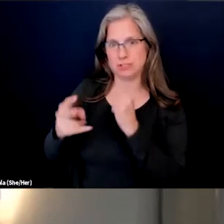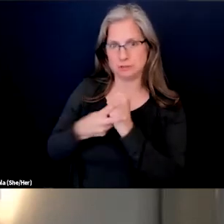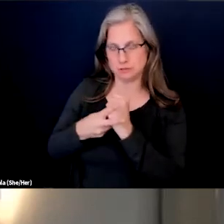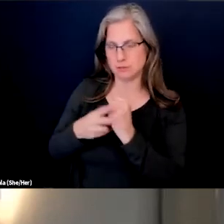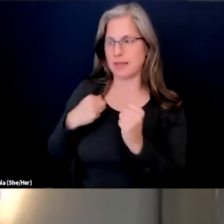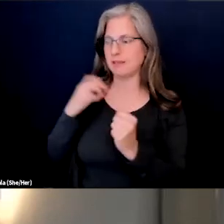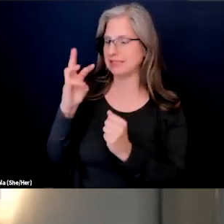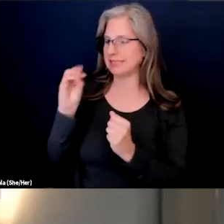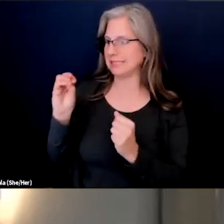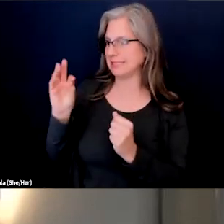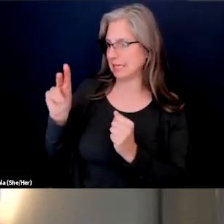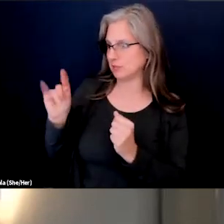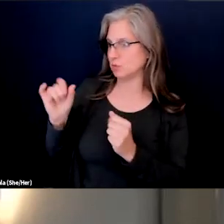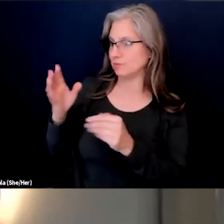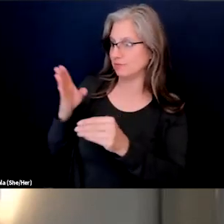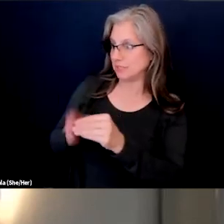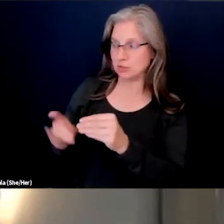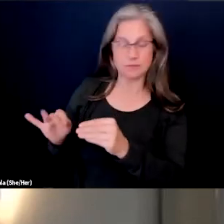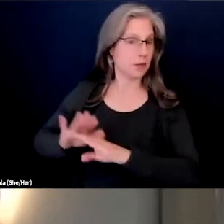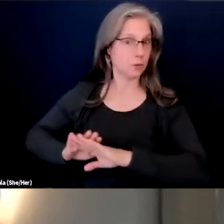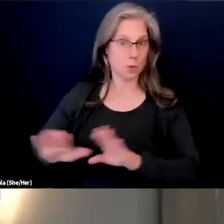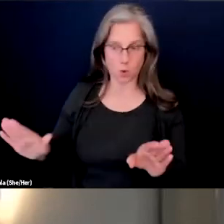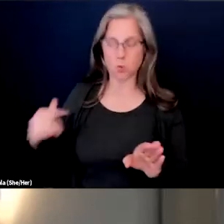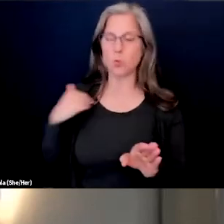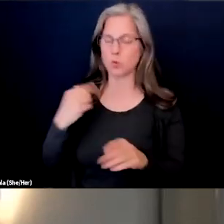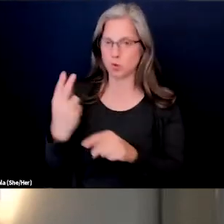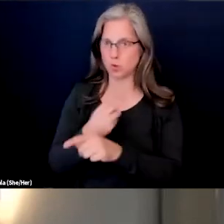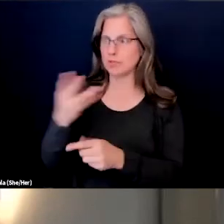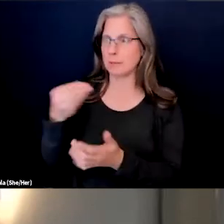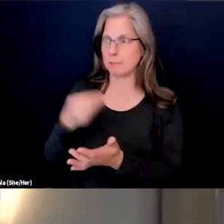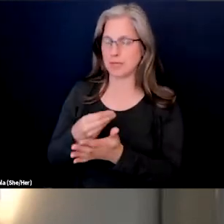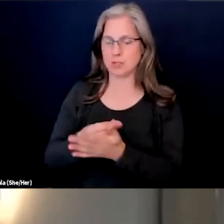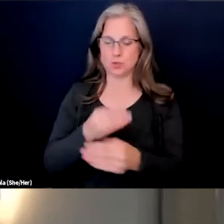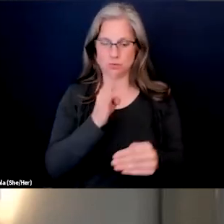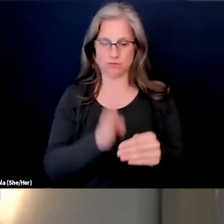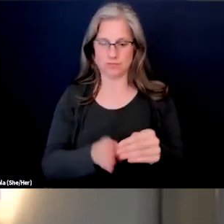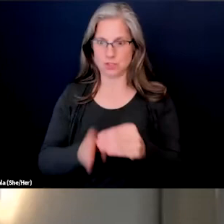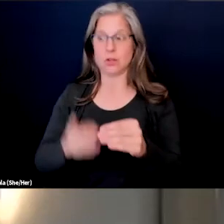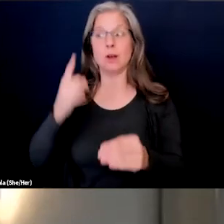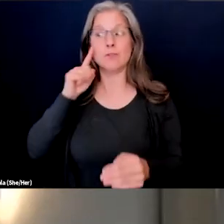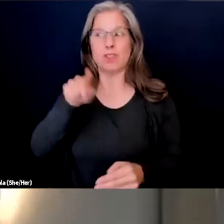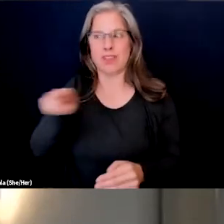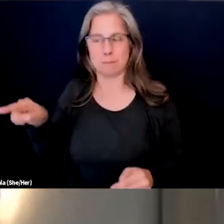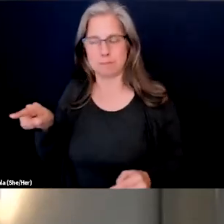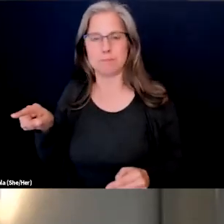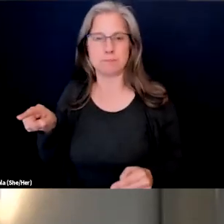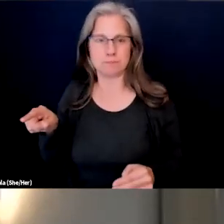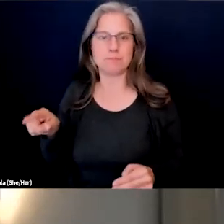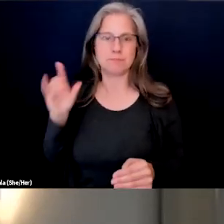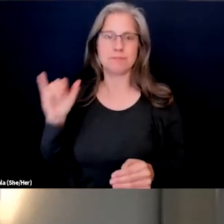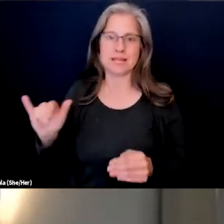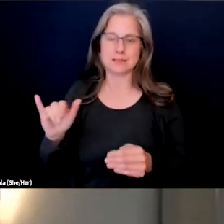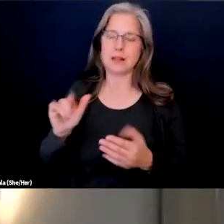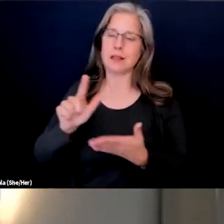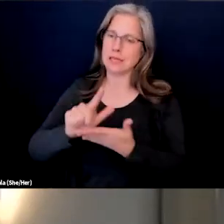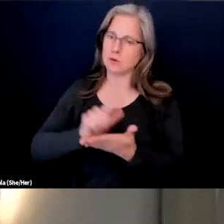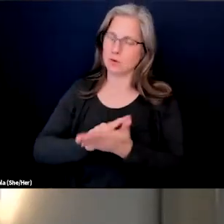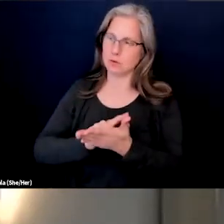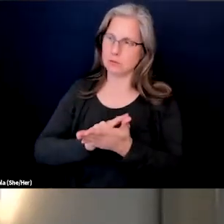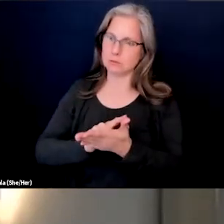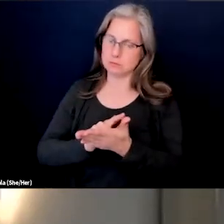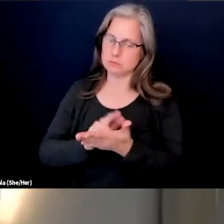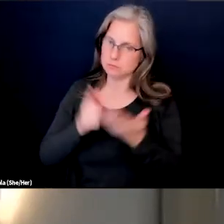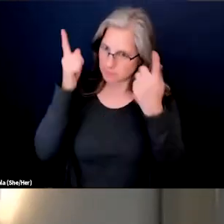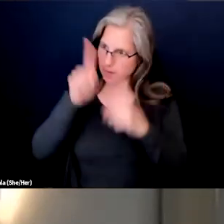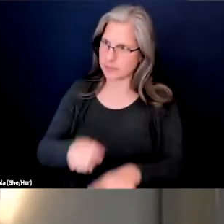60 days to finish those things. And if they don't, we're going to use that money to finish those for them. And so it's a legal binding document